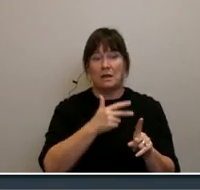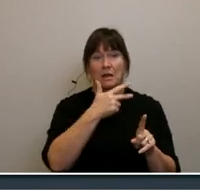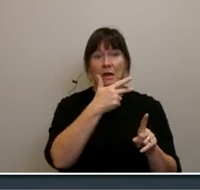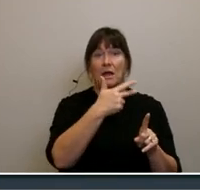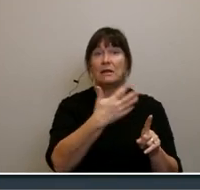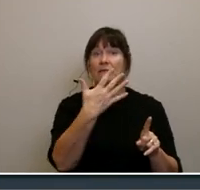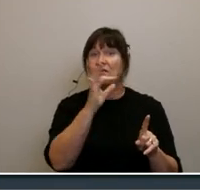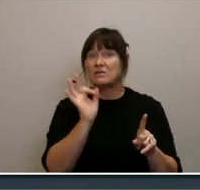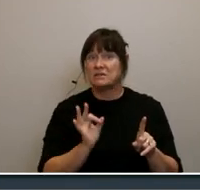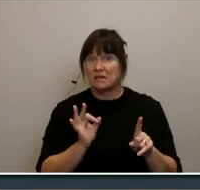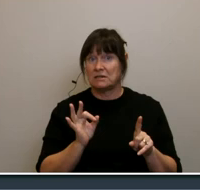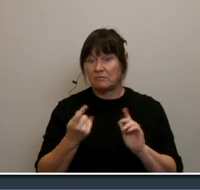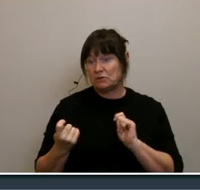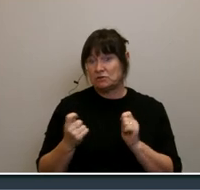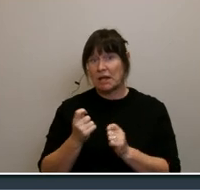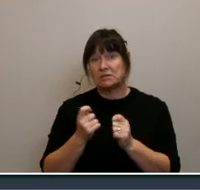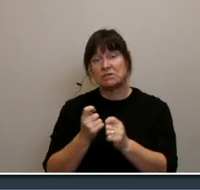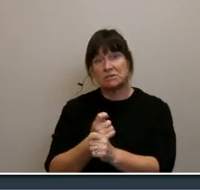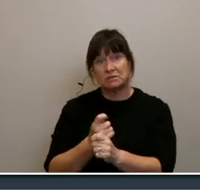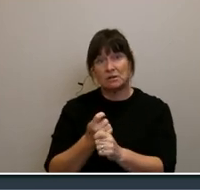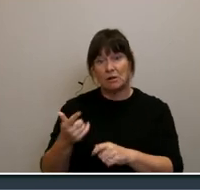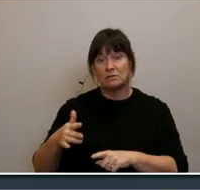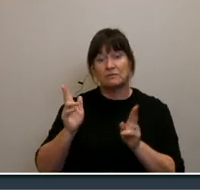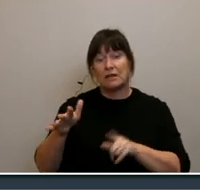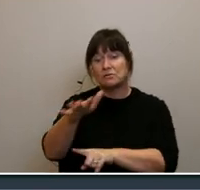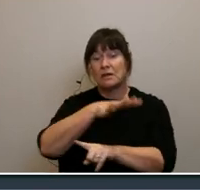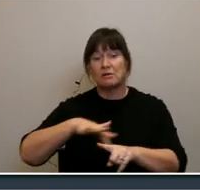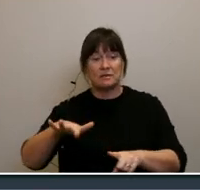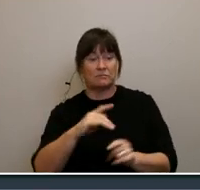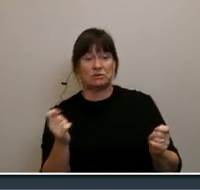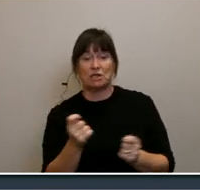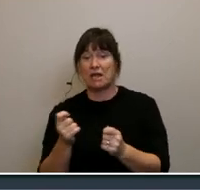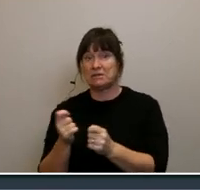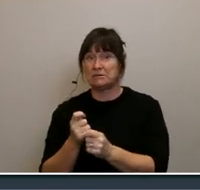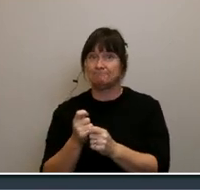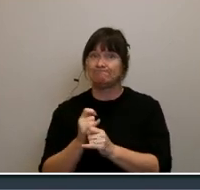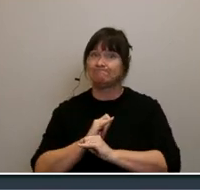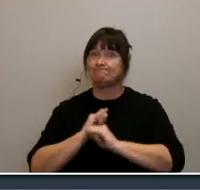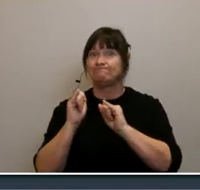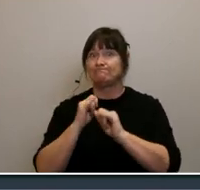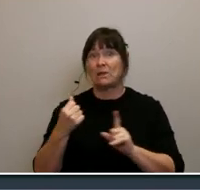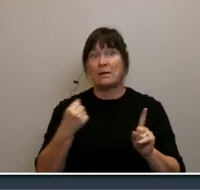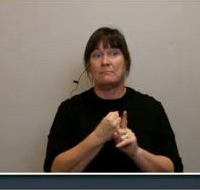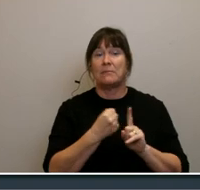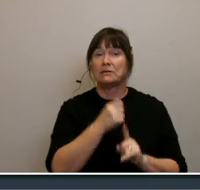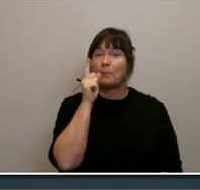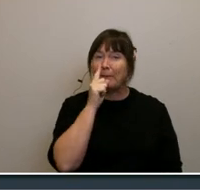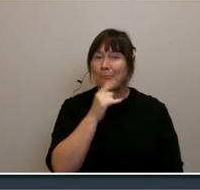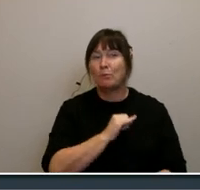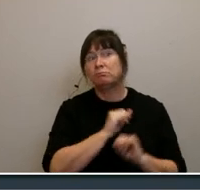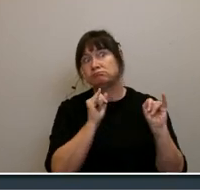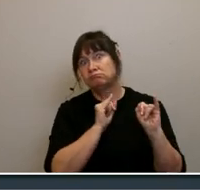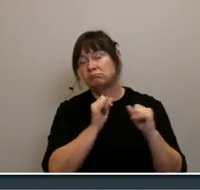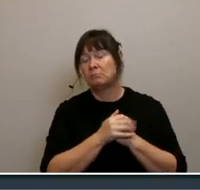natural habitats here have been altered, often extremely so, significantly so, and to the detriment of us and the human